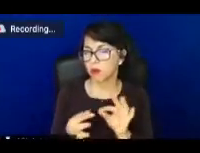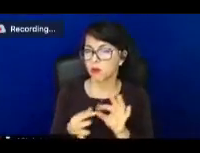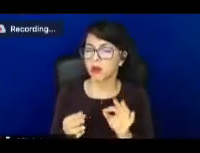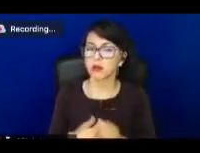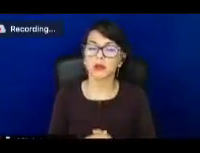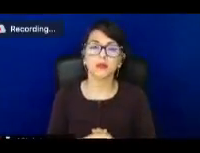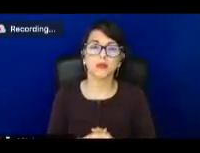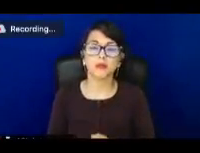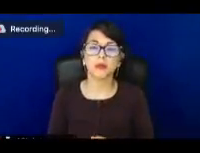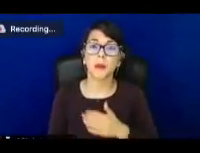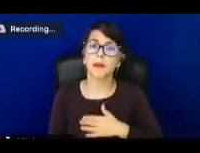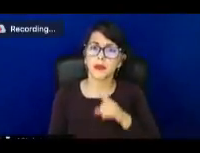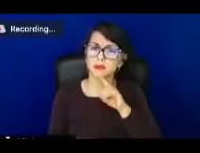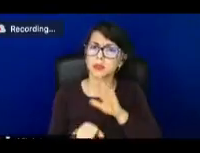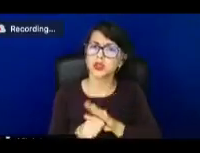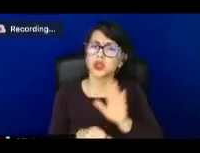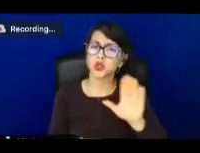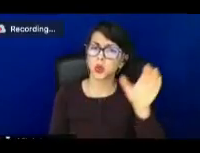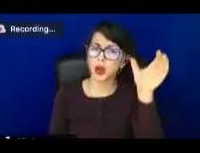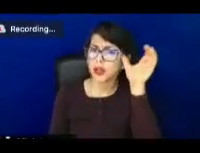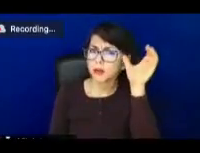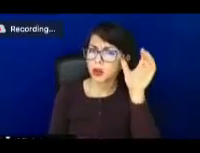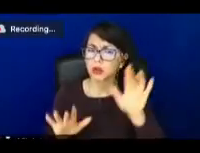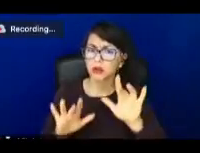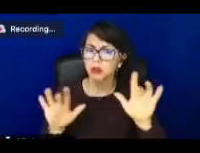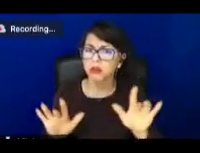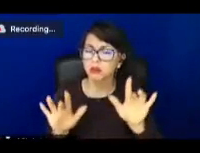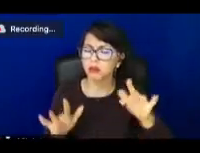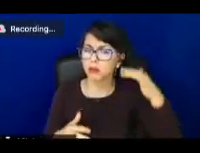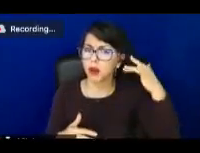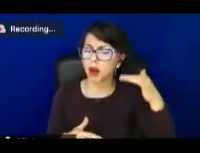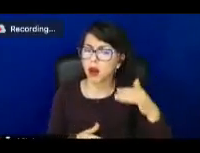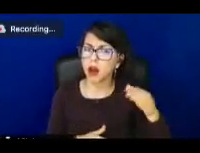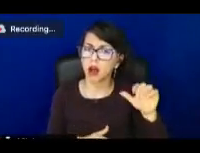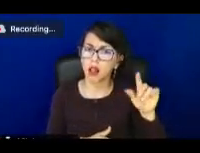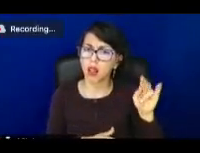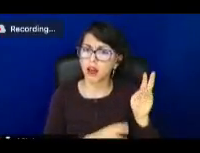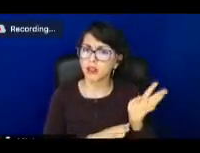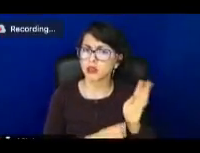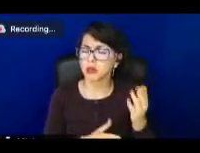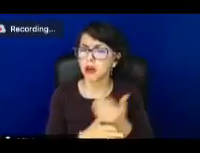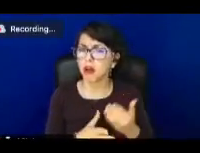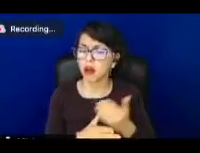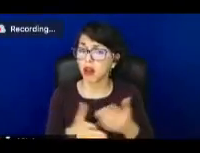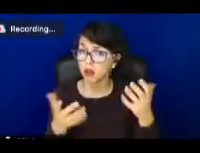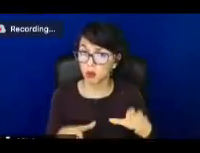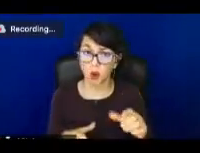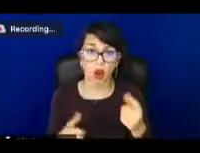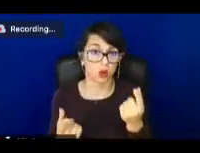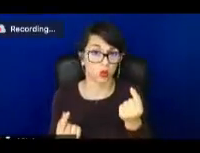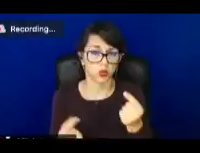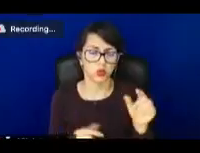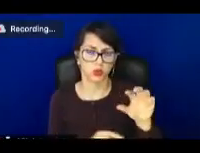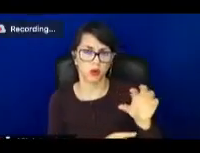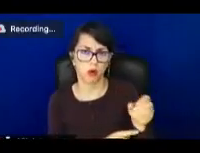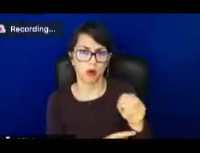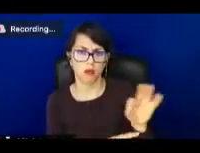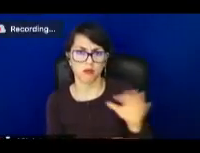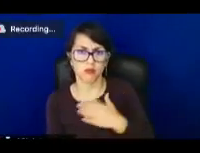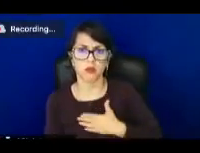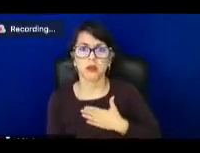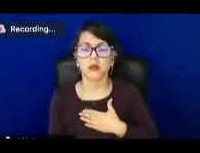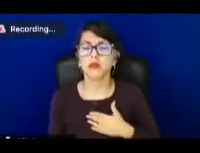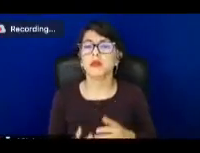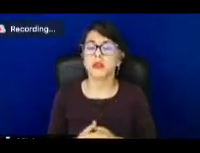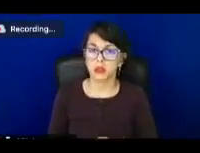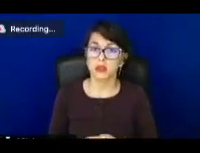or live stream audio to prevent any feedback or distortion during your call. Once you are waiting in the queue, be alert for when it is your turn to